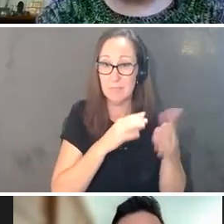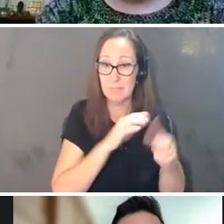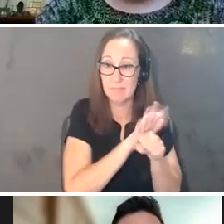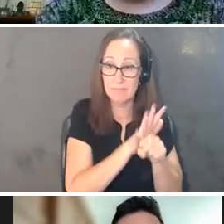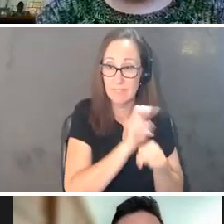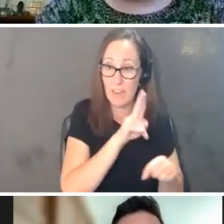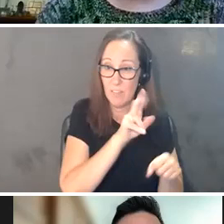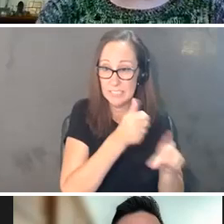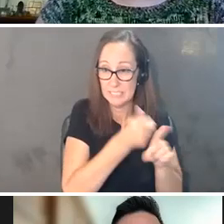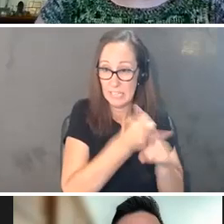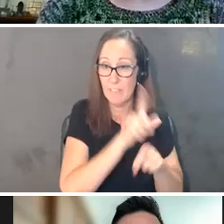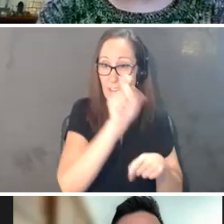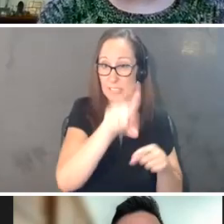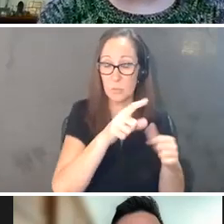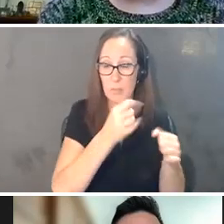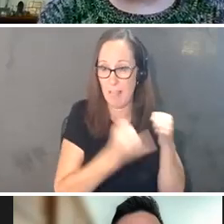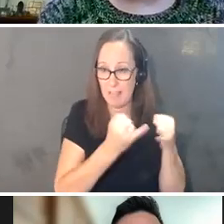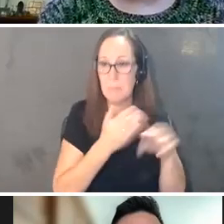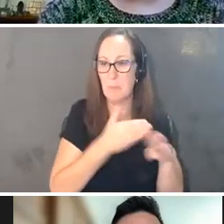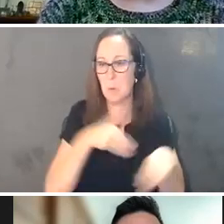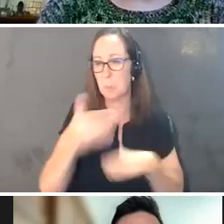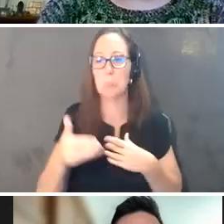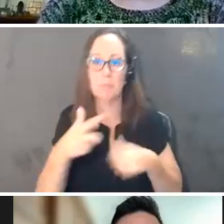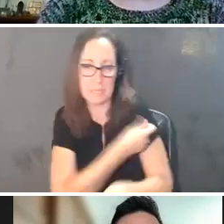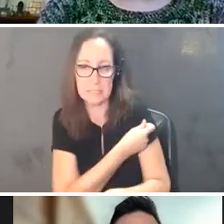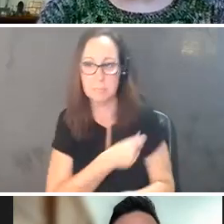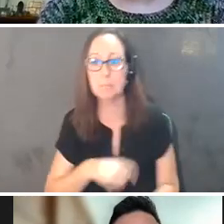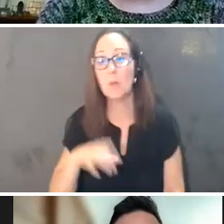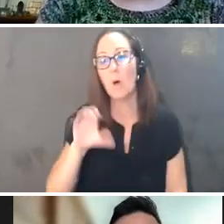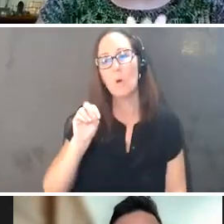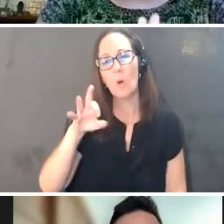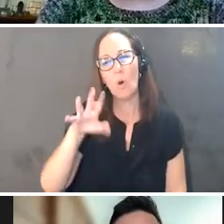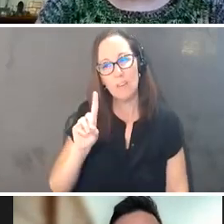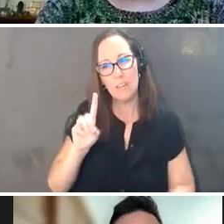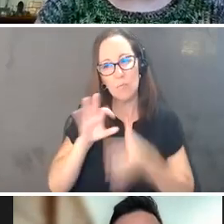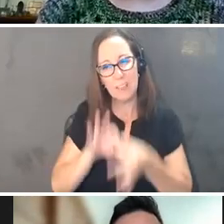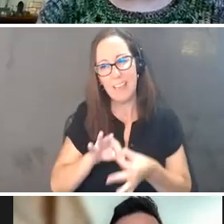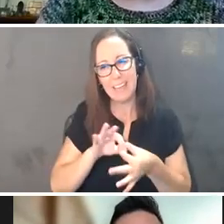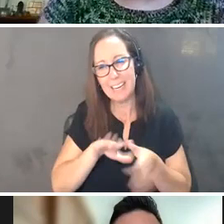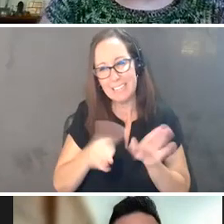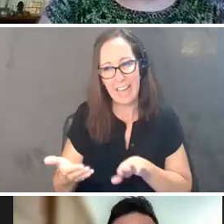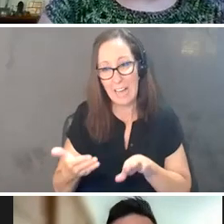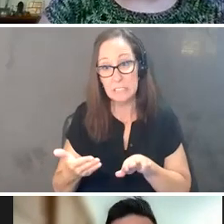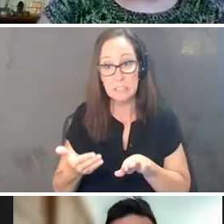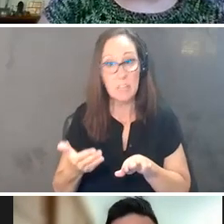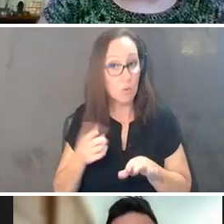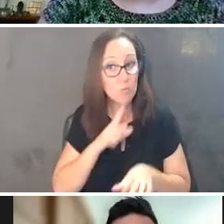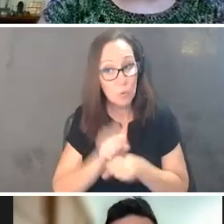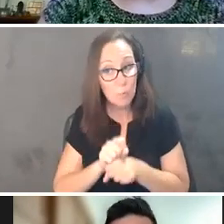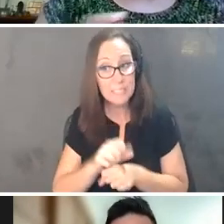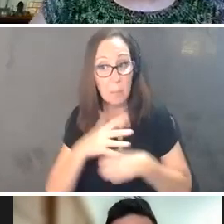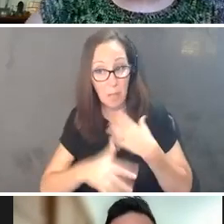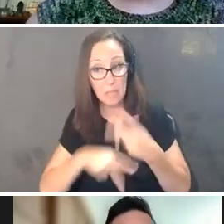specifics. So there's a question here, are COVID-related deaths related to blood types or